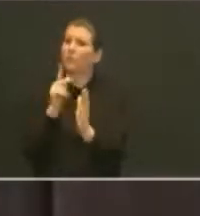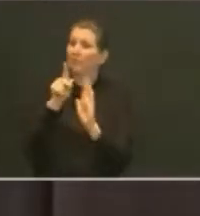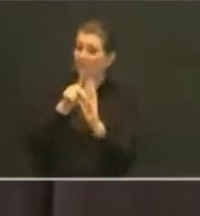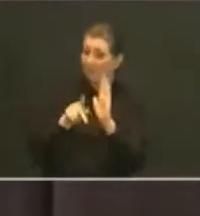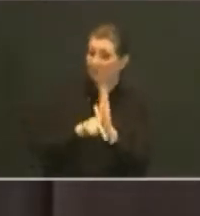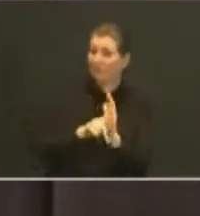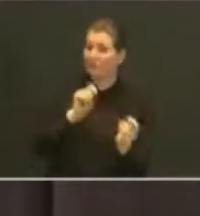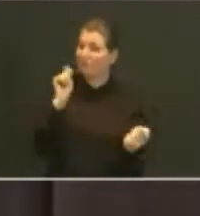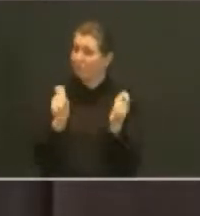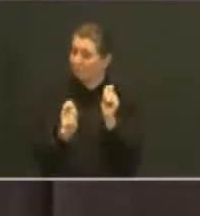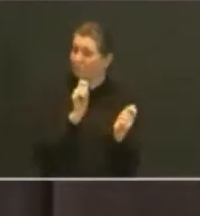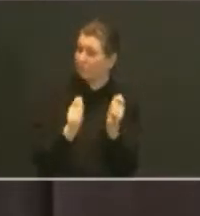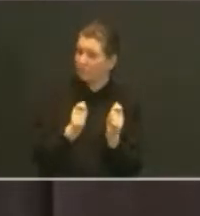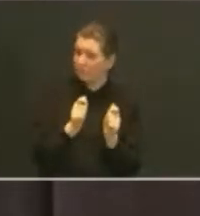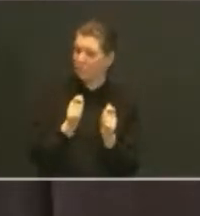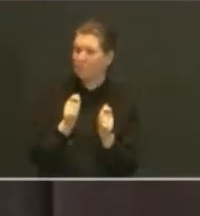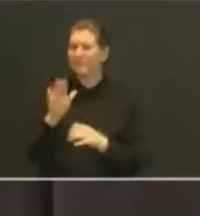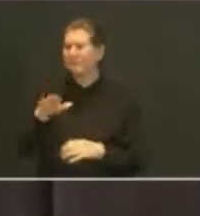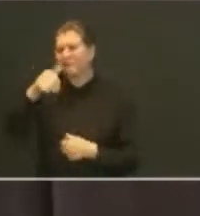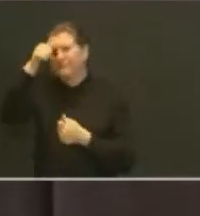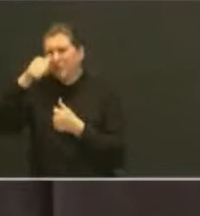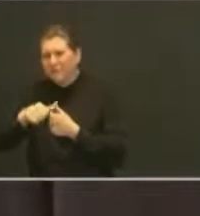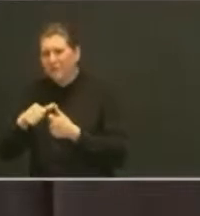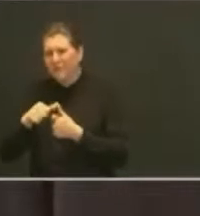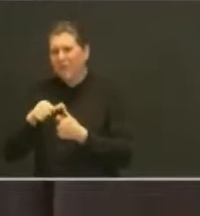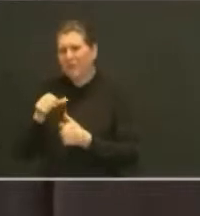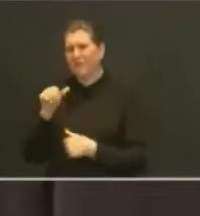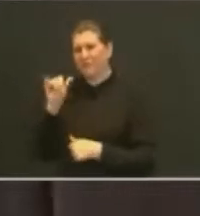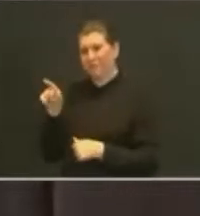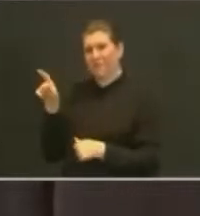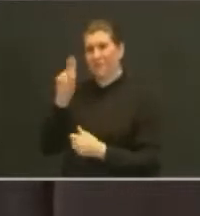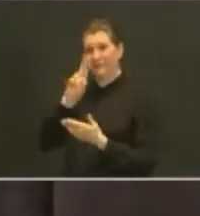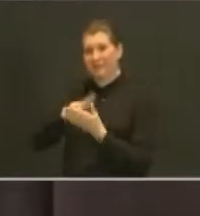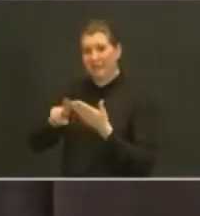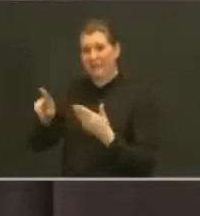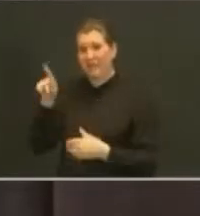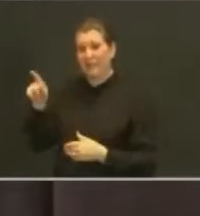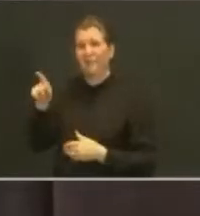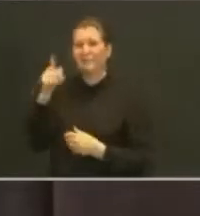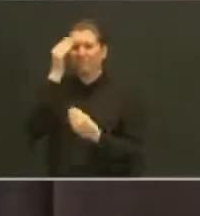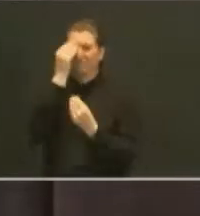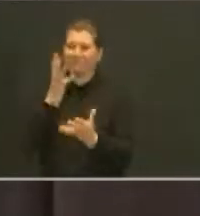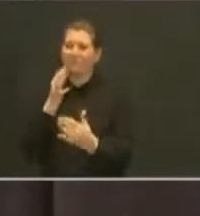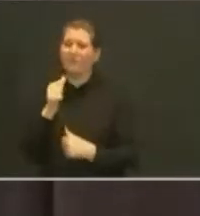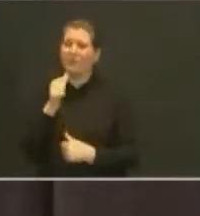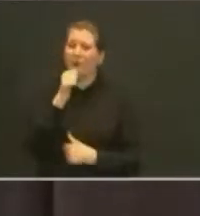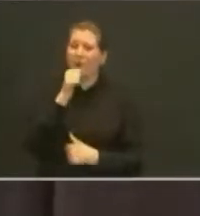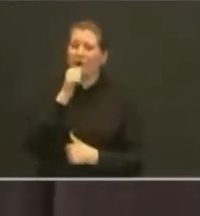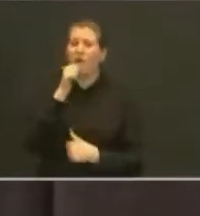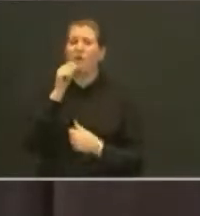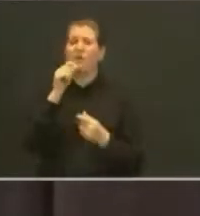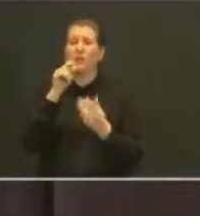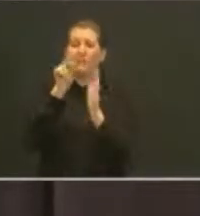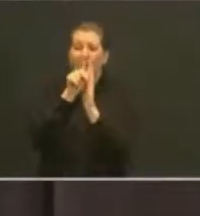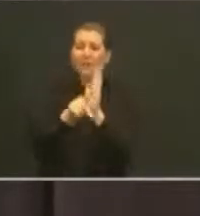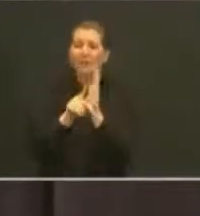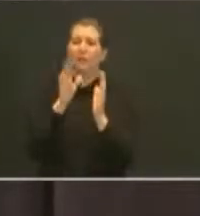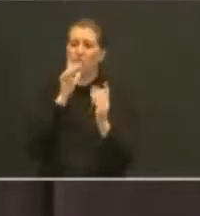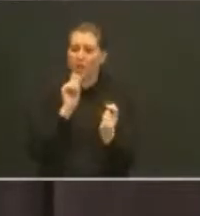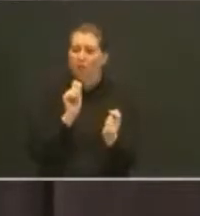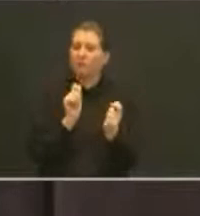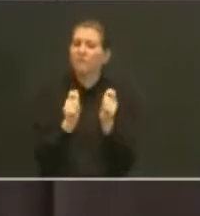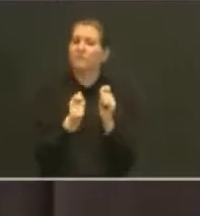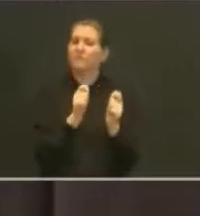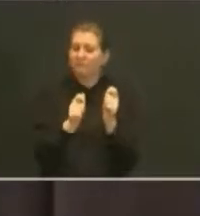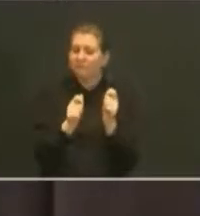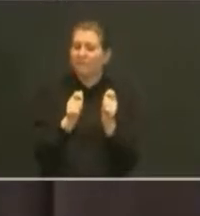If you recall, he announced some changes for bar areas in restaurants and for houses of worship and venues of assembly.